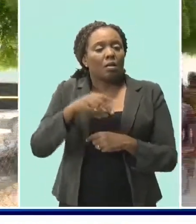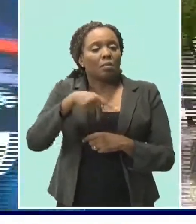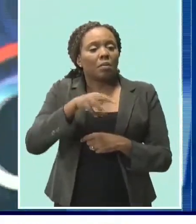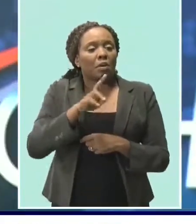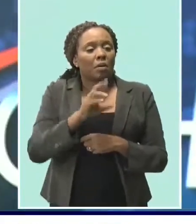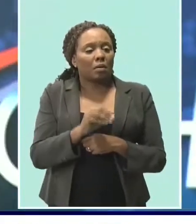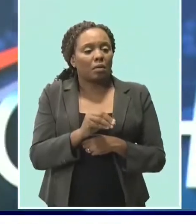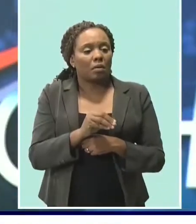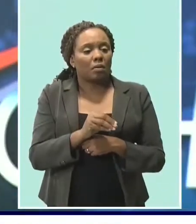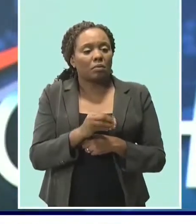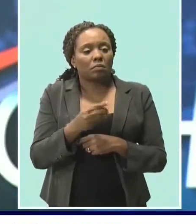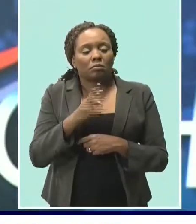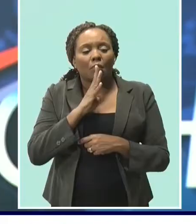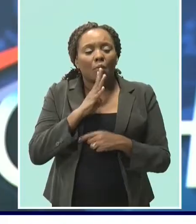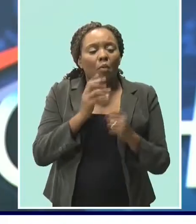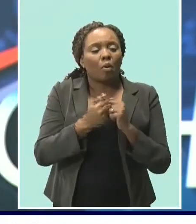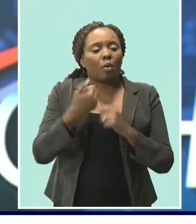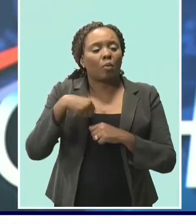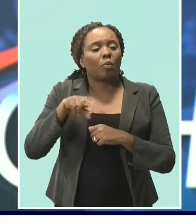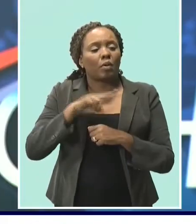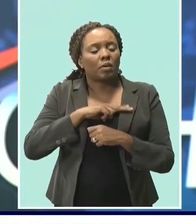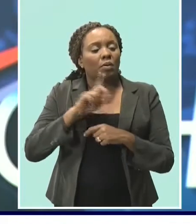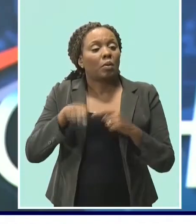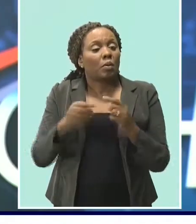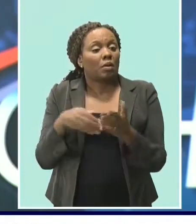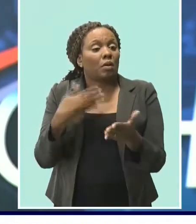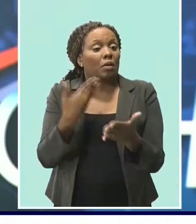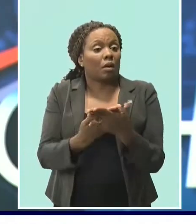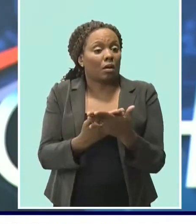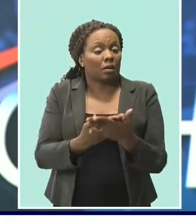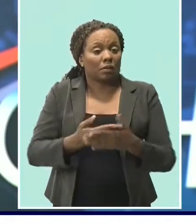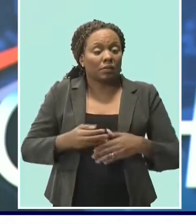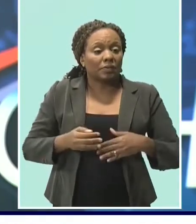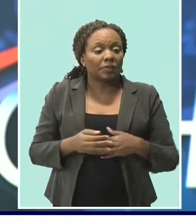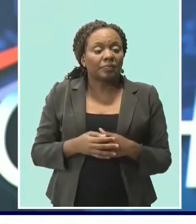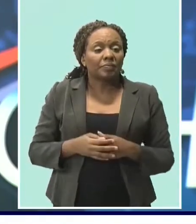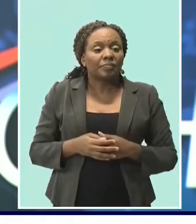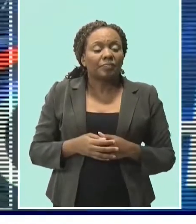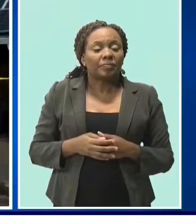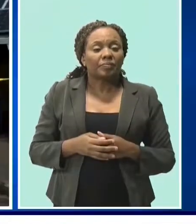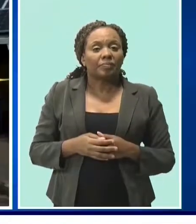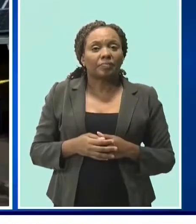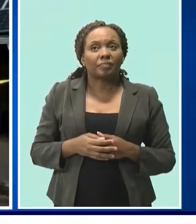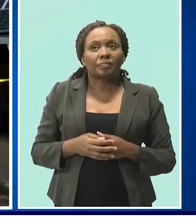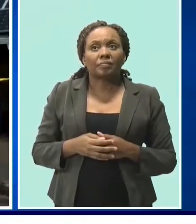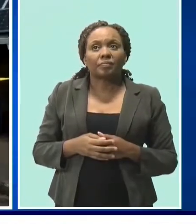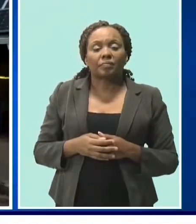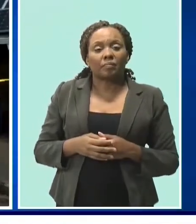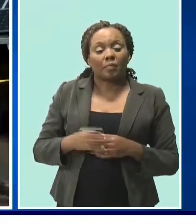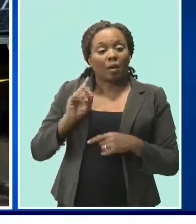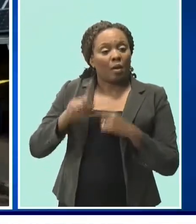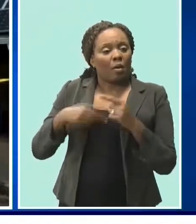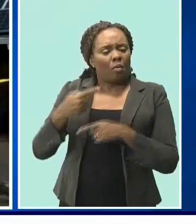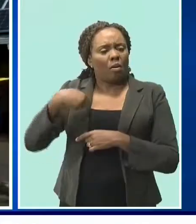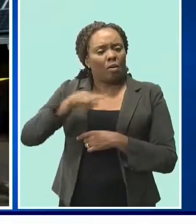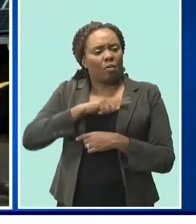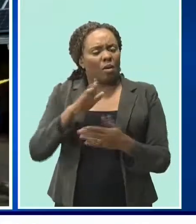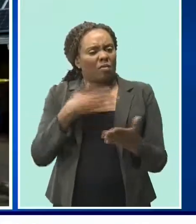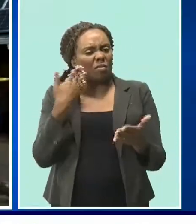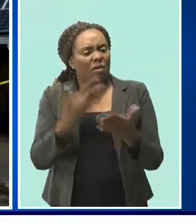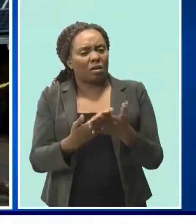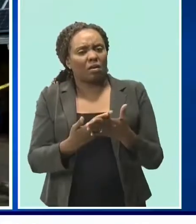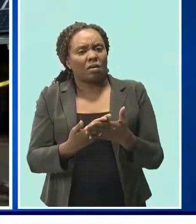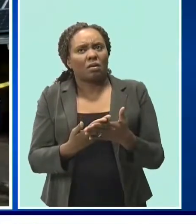Innes briefed CBC shortly after arriving on the scene. On arrival, it